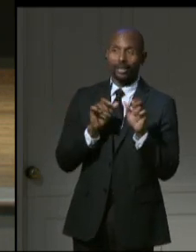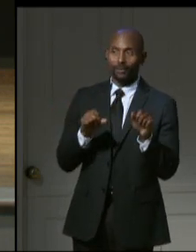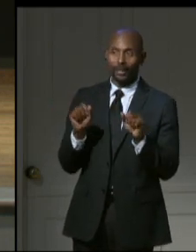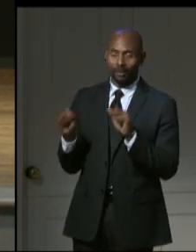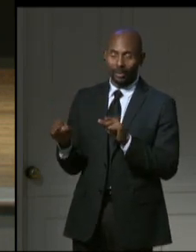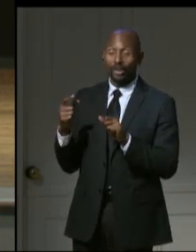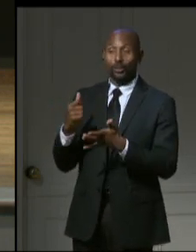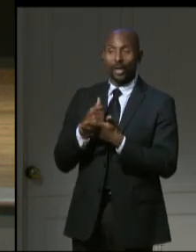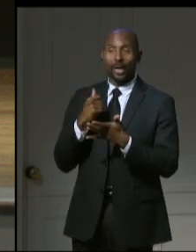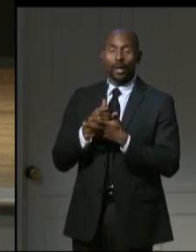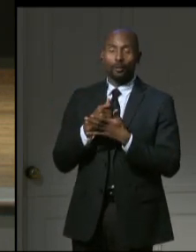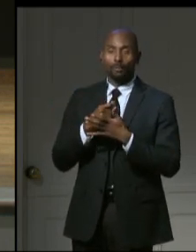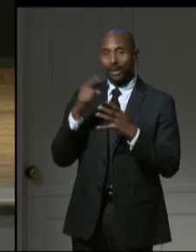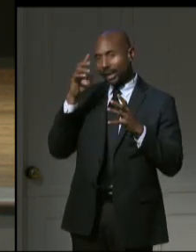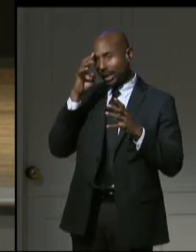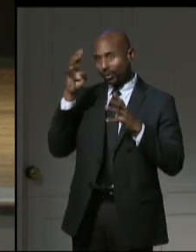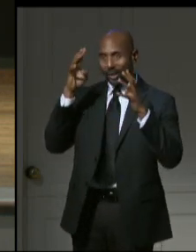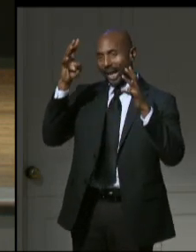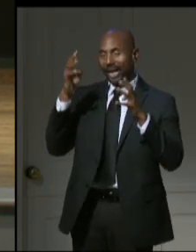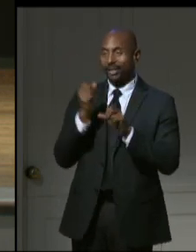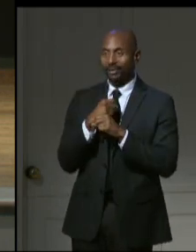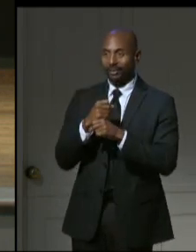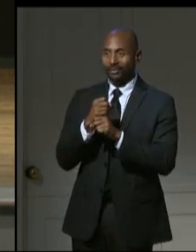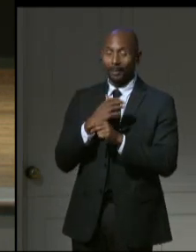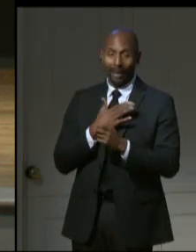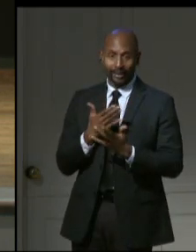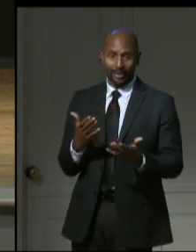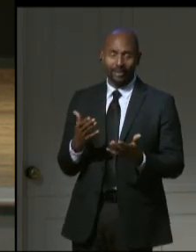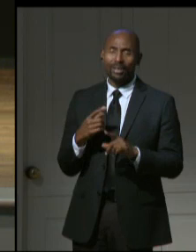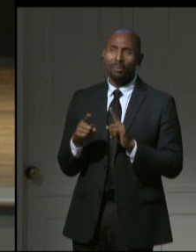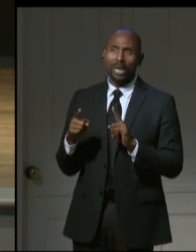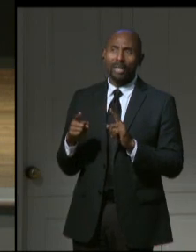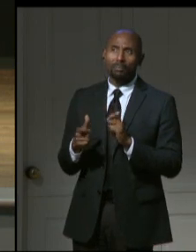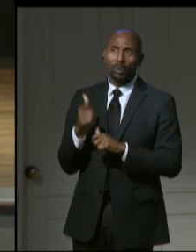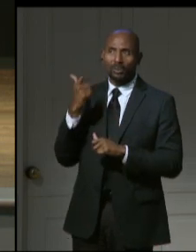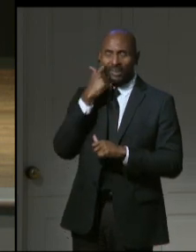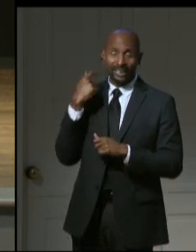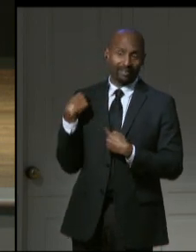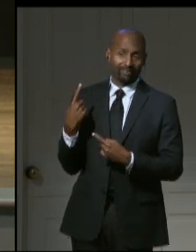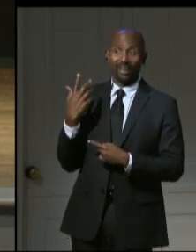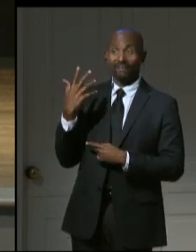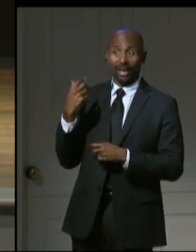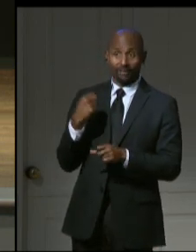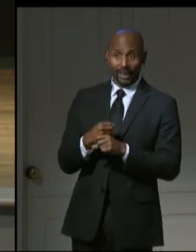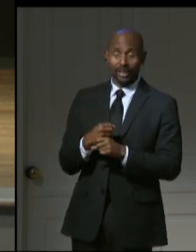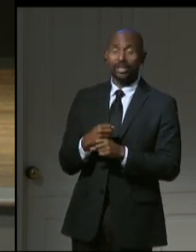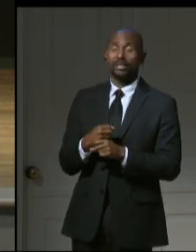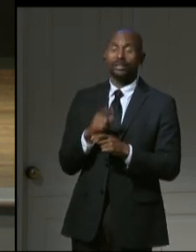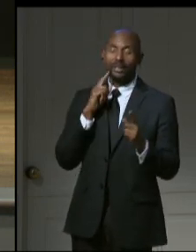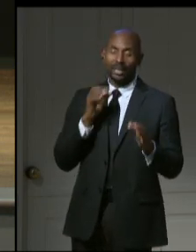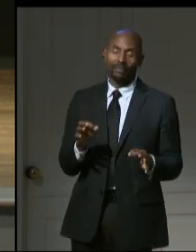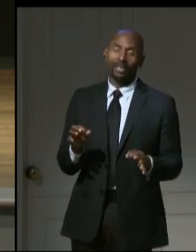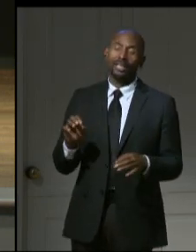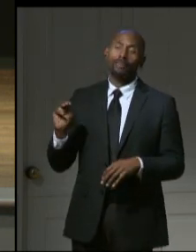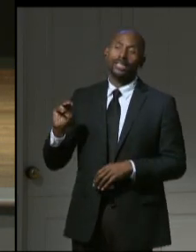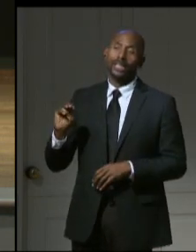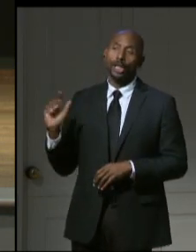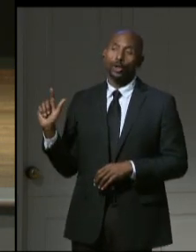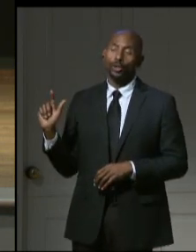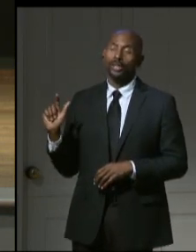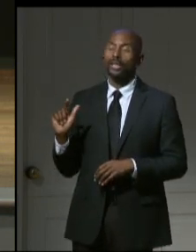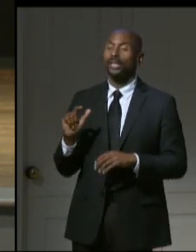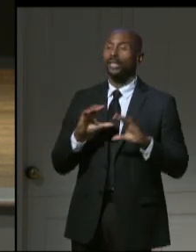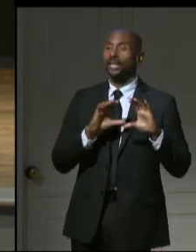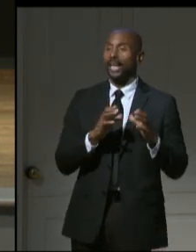to help me create my stuff. But let's say over the last 5 years, definitely machine learning